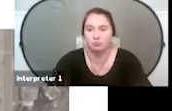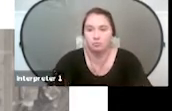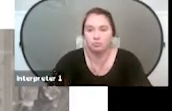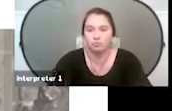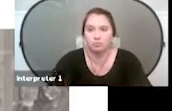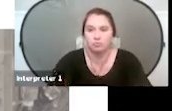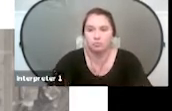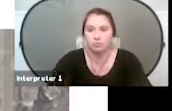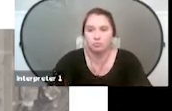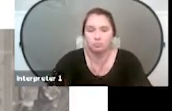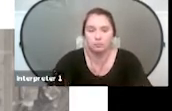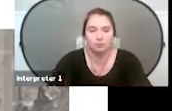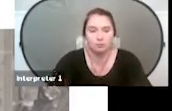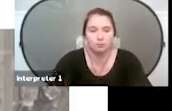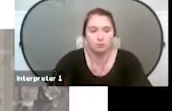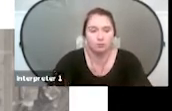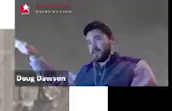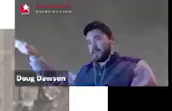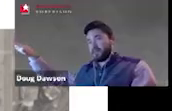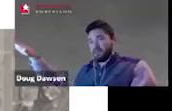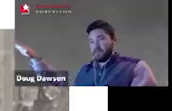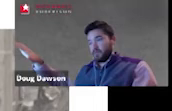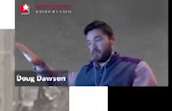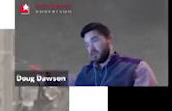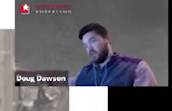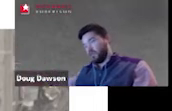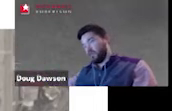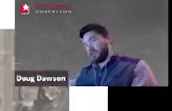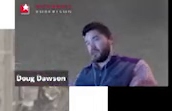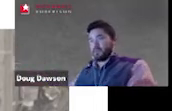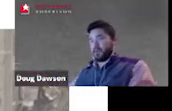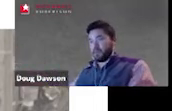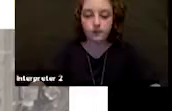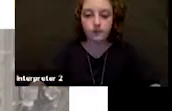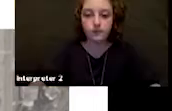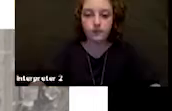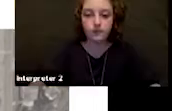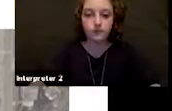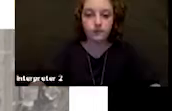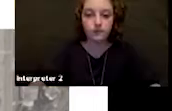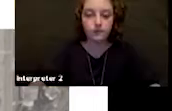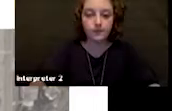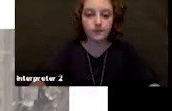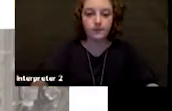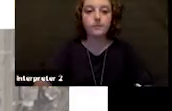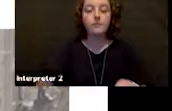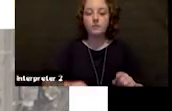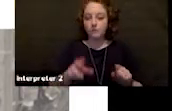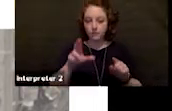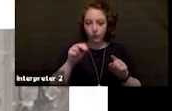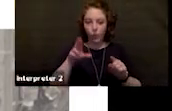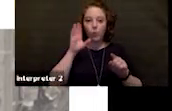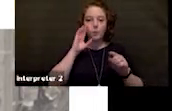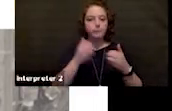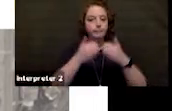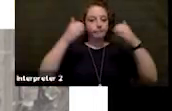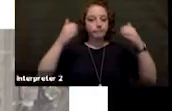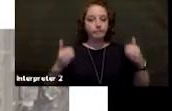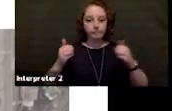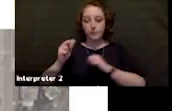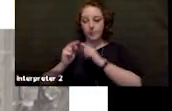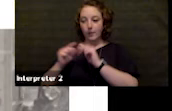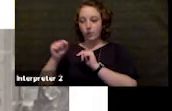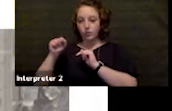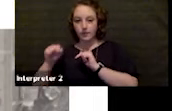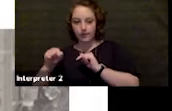be built and fenced off. So there would be a totally separate construction area. No, I understand that. The question